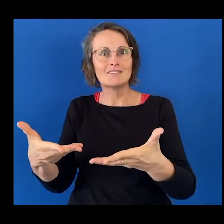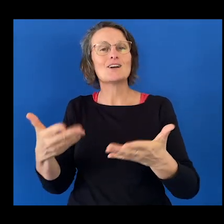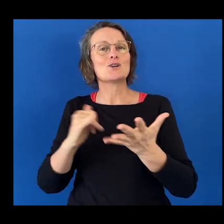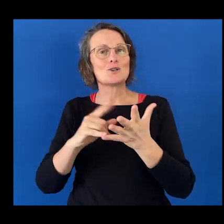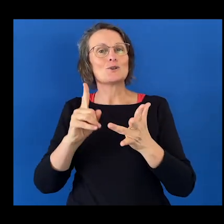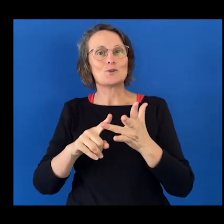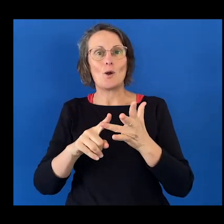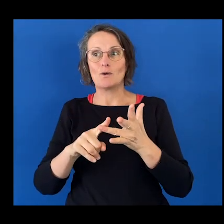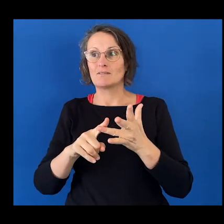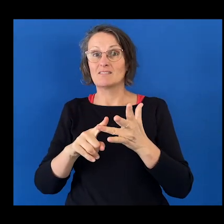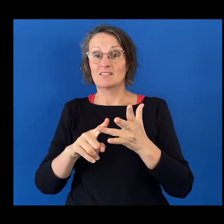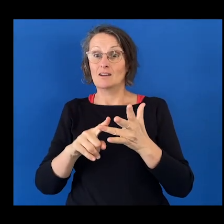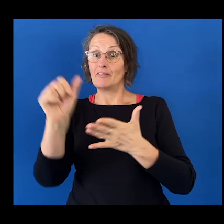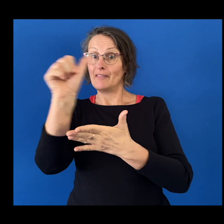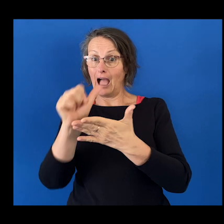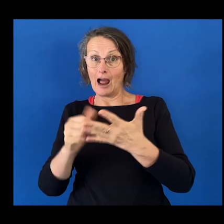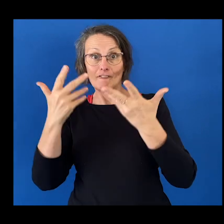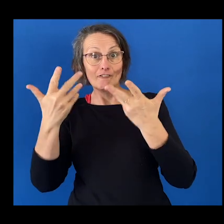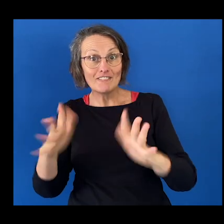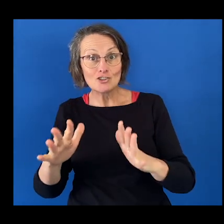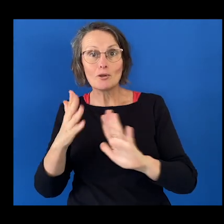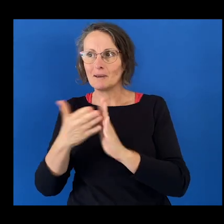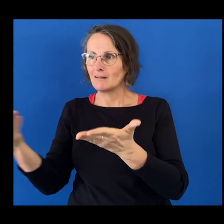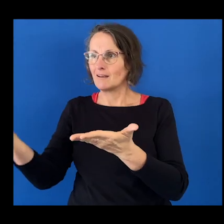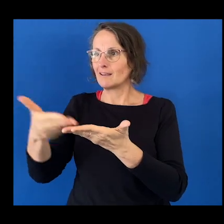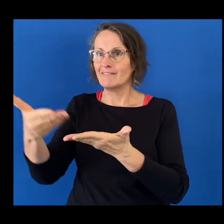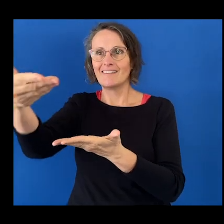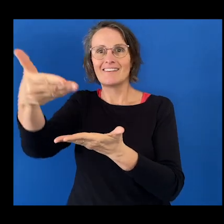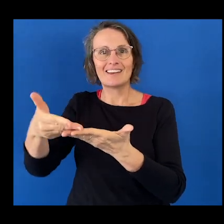And so the work is the sum total of many parts.